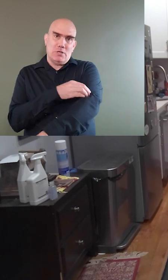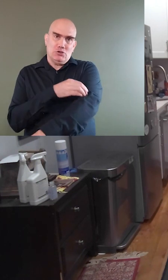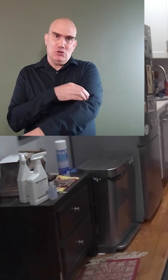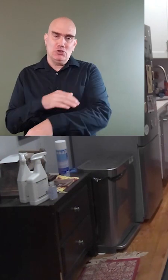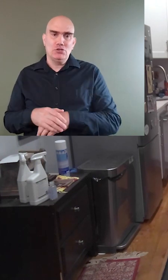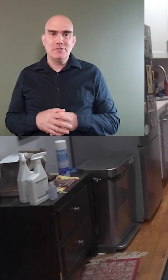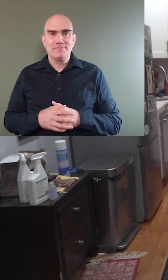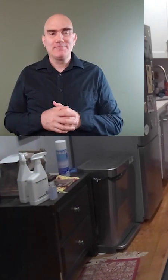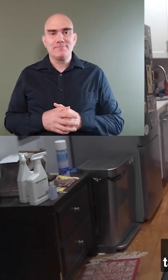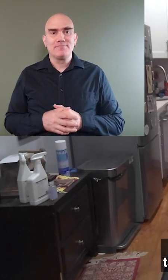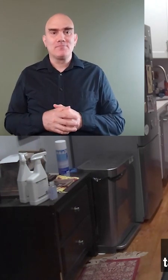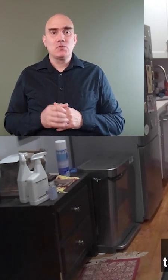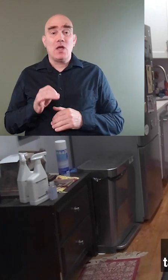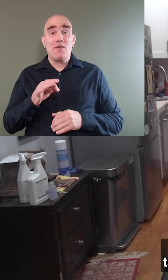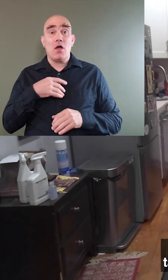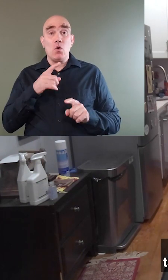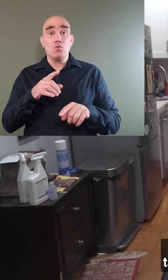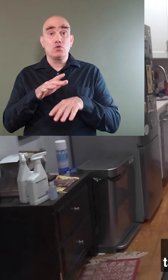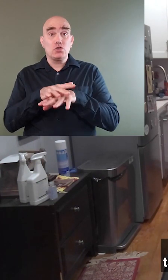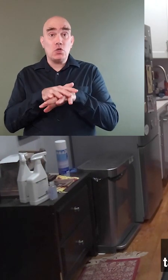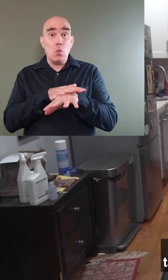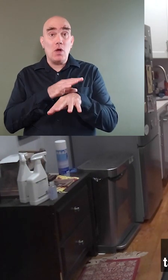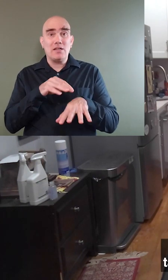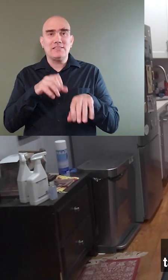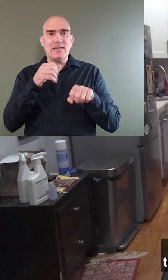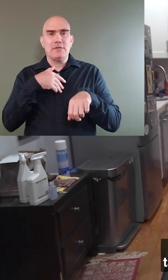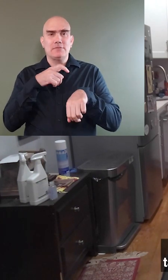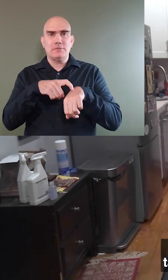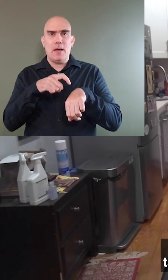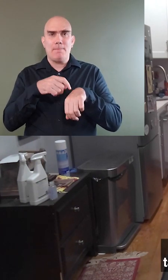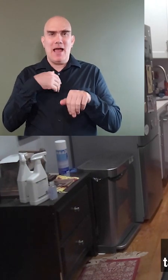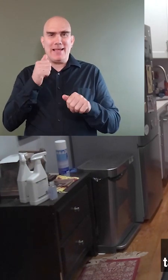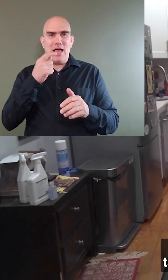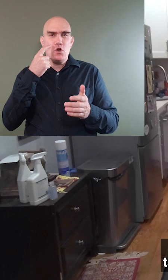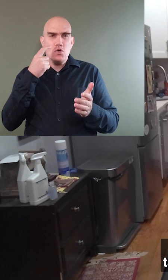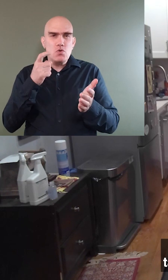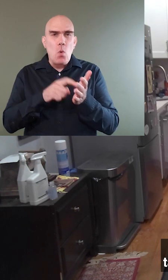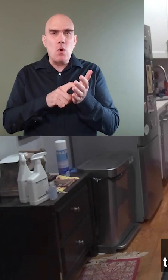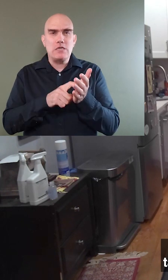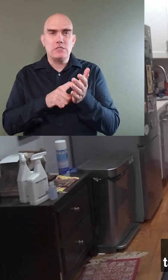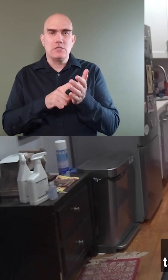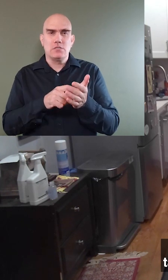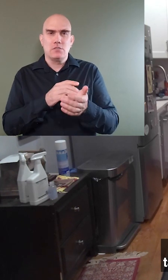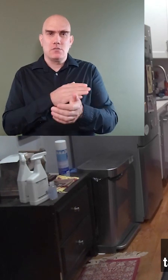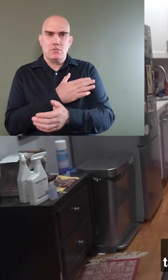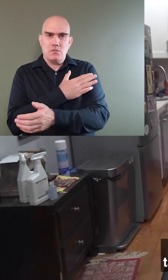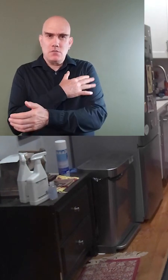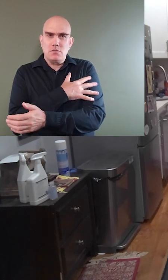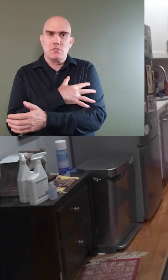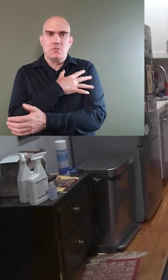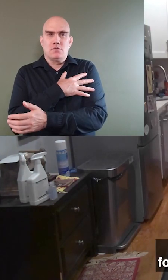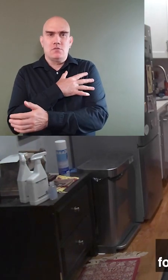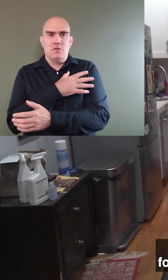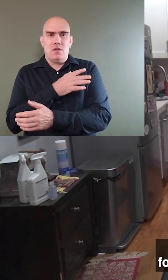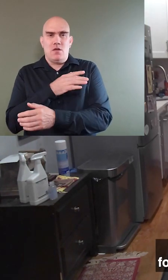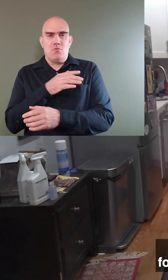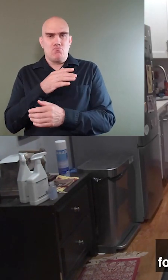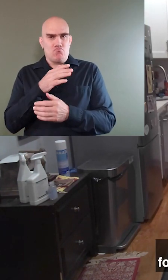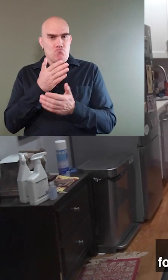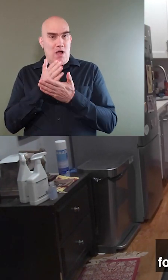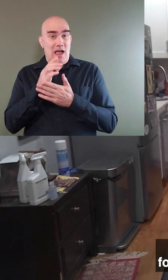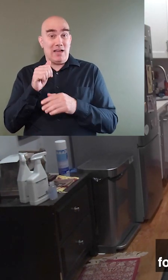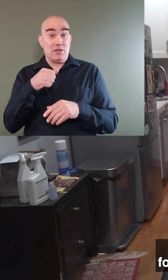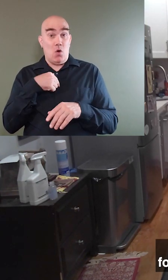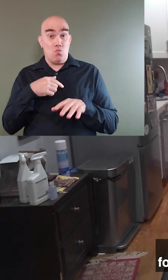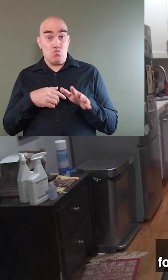bone are my muscles. So if I go slower and I take my time, I can notice, all right, as I